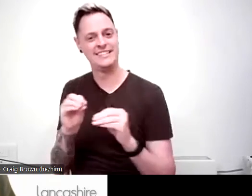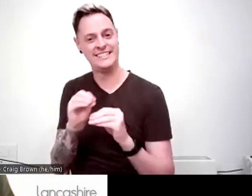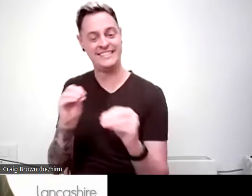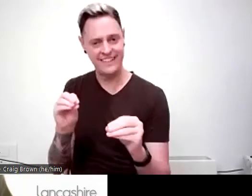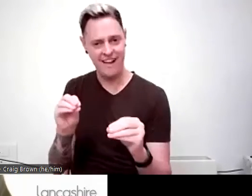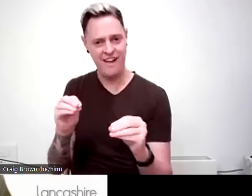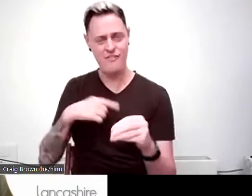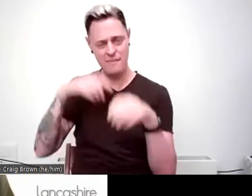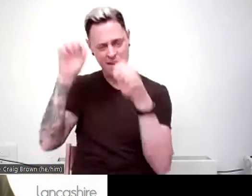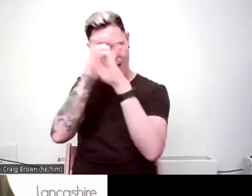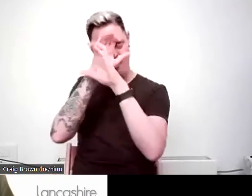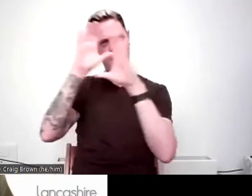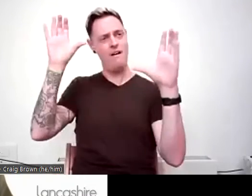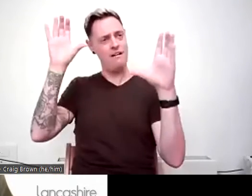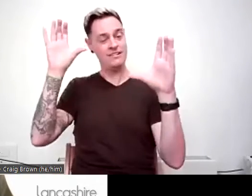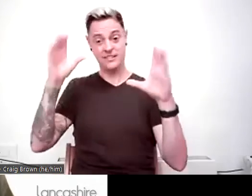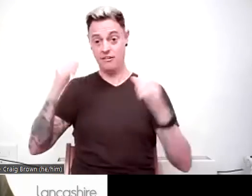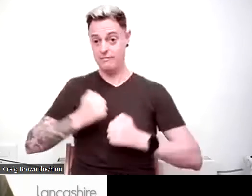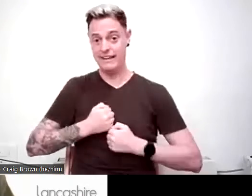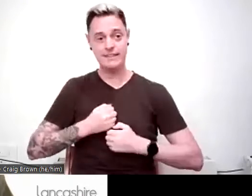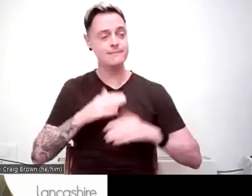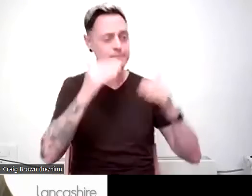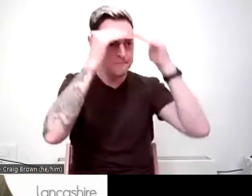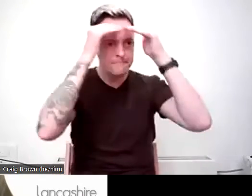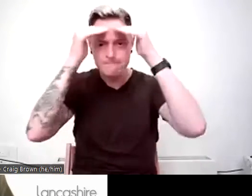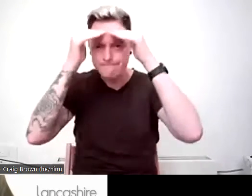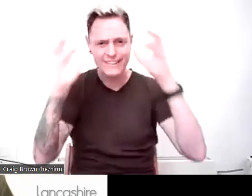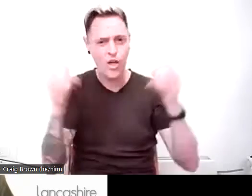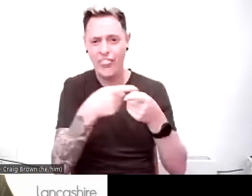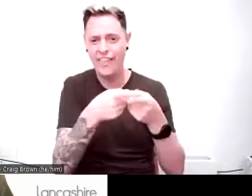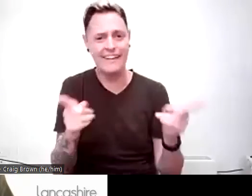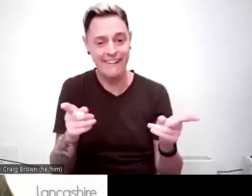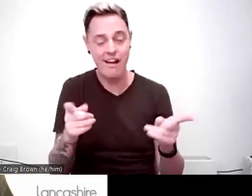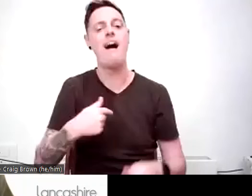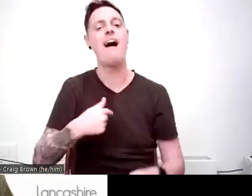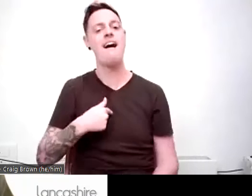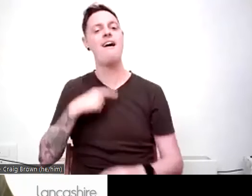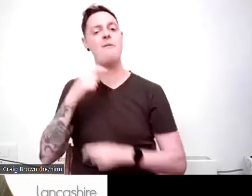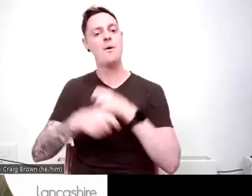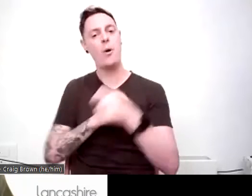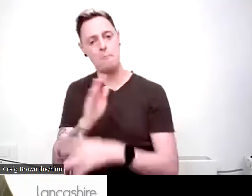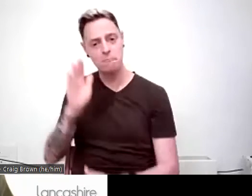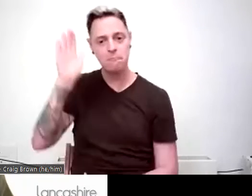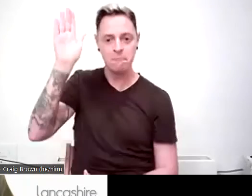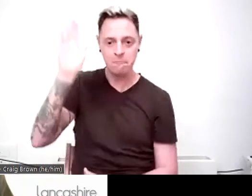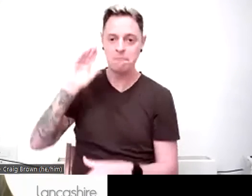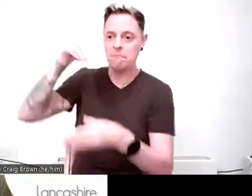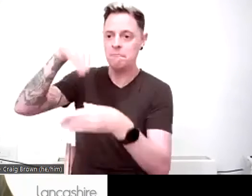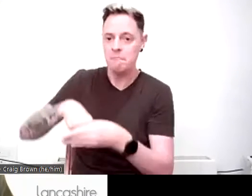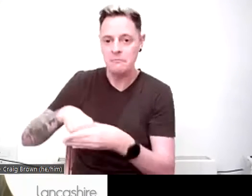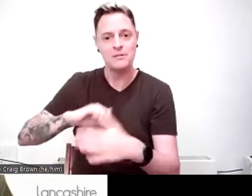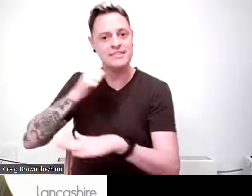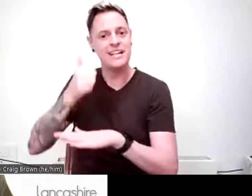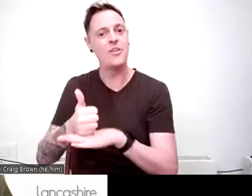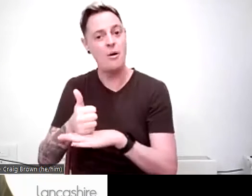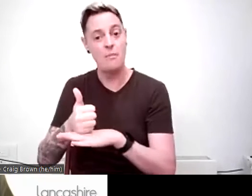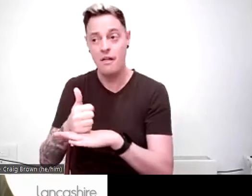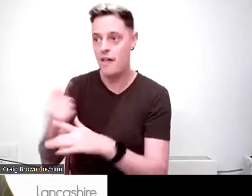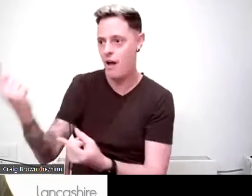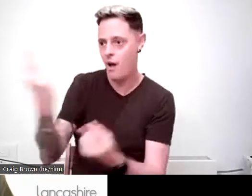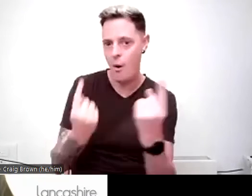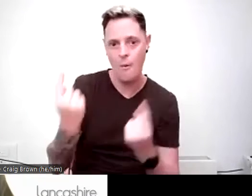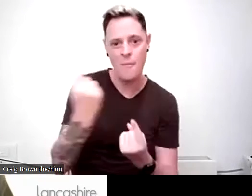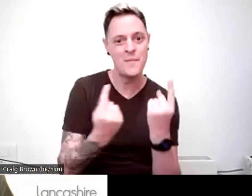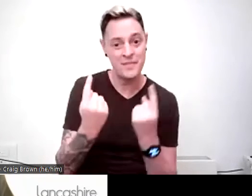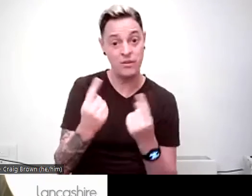myself, and I knew that there would be other people who were practicing yoga or were thinking about practicing yoga but thought that maybe it wasn't for them because these spaces